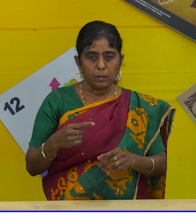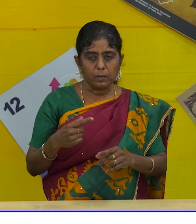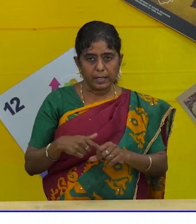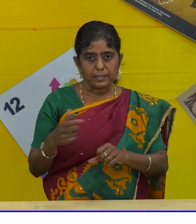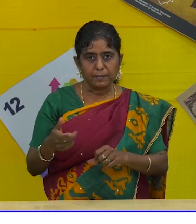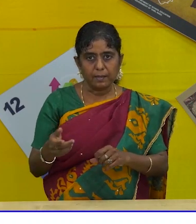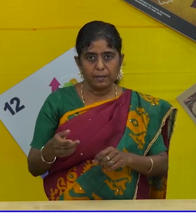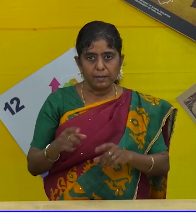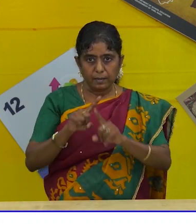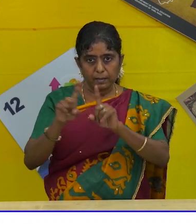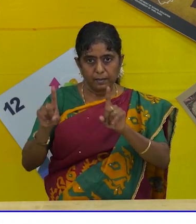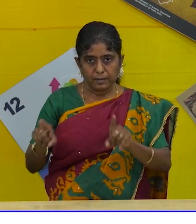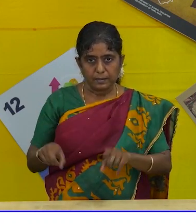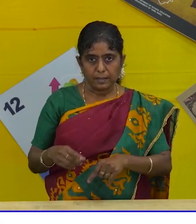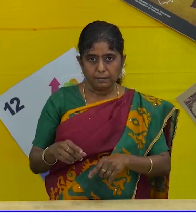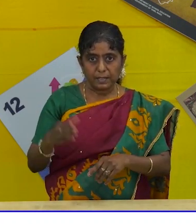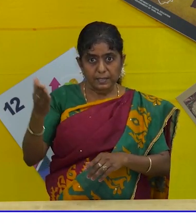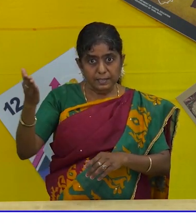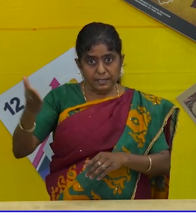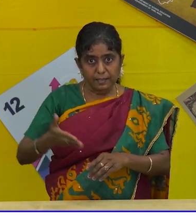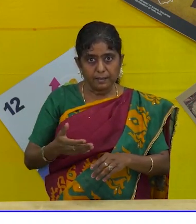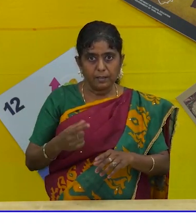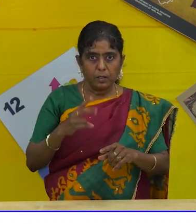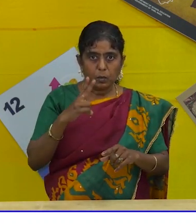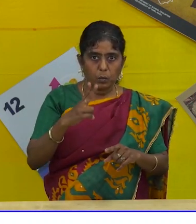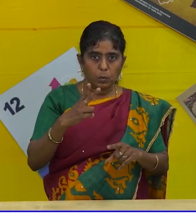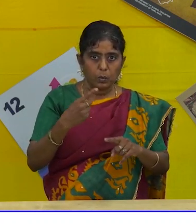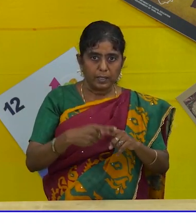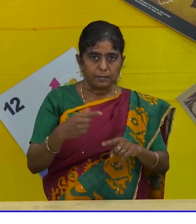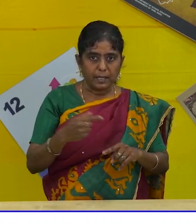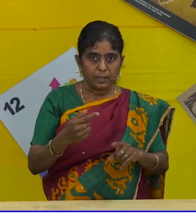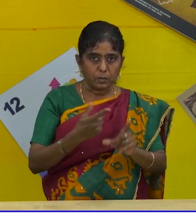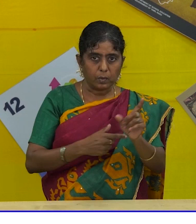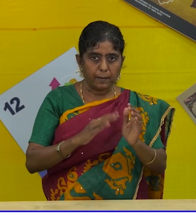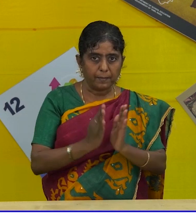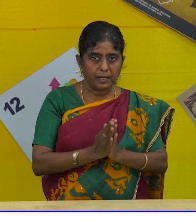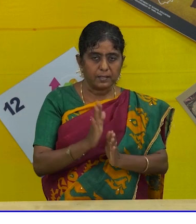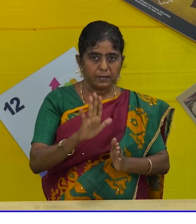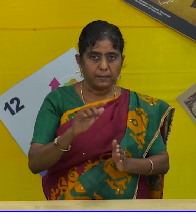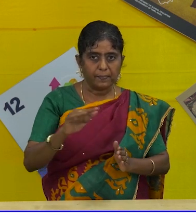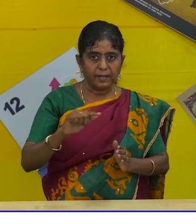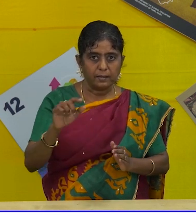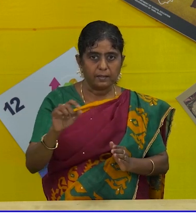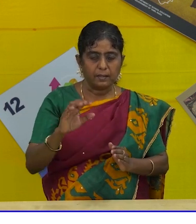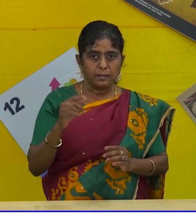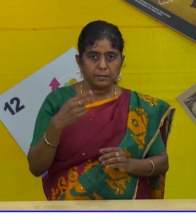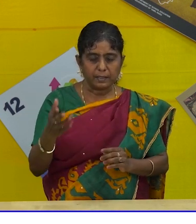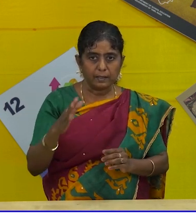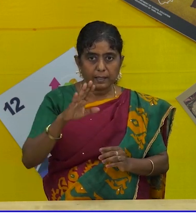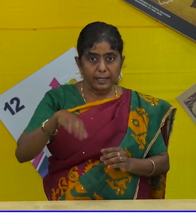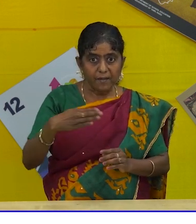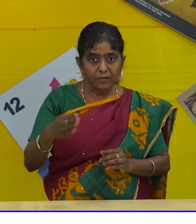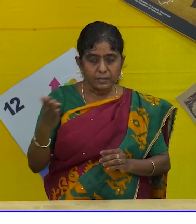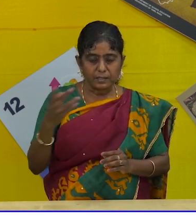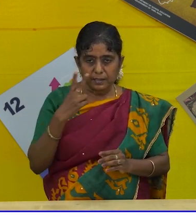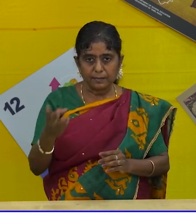more example I showed you about the straight line, 2x minus y plus 5 equals 0. How the